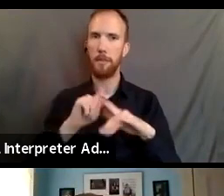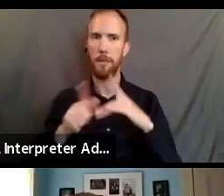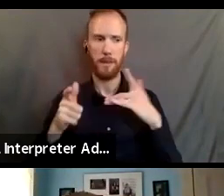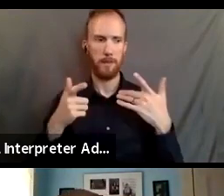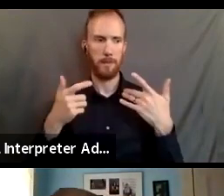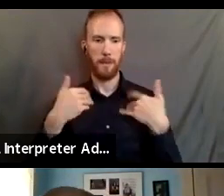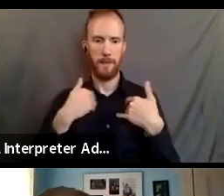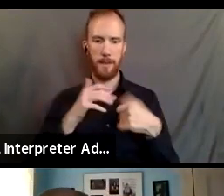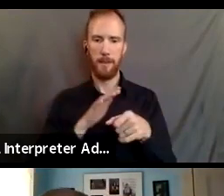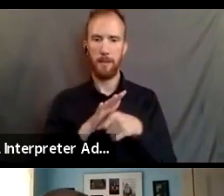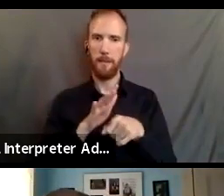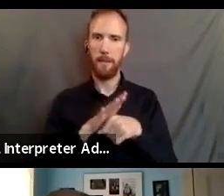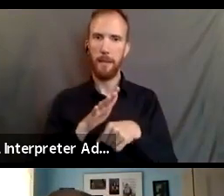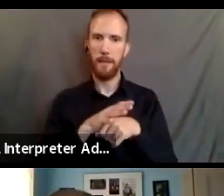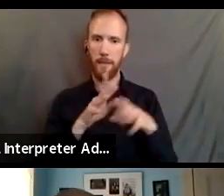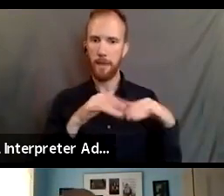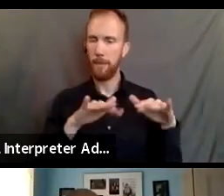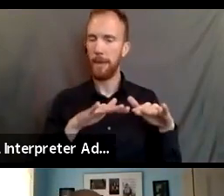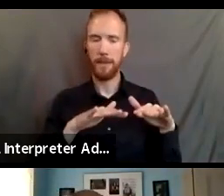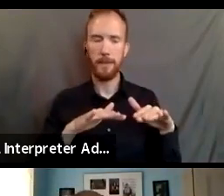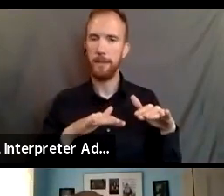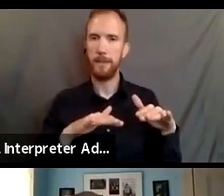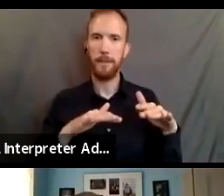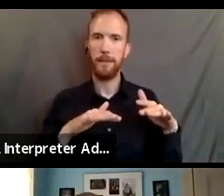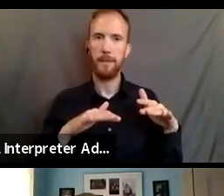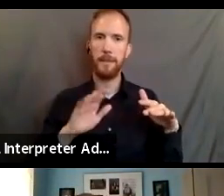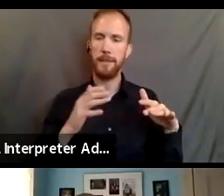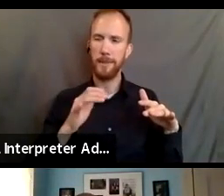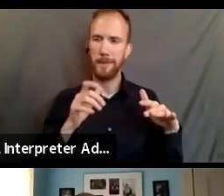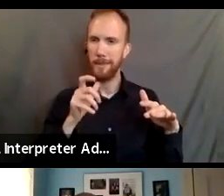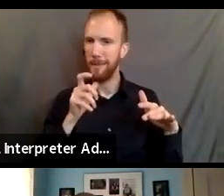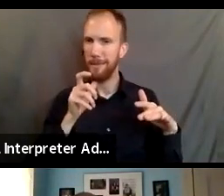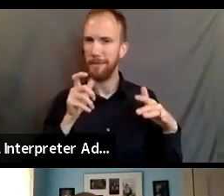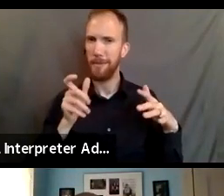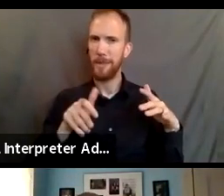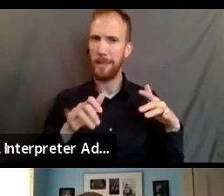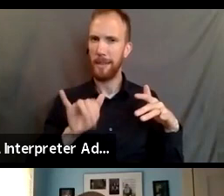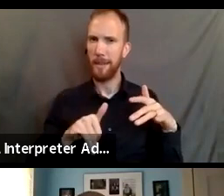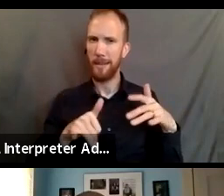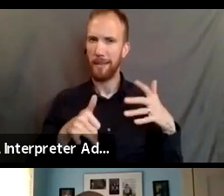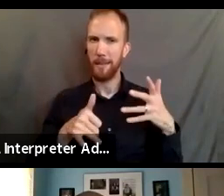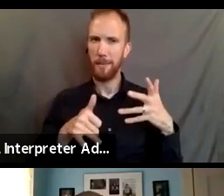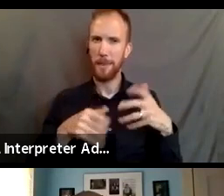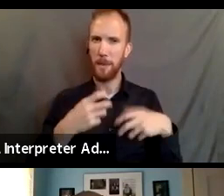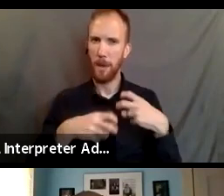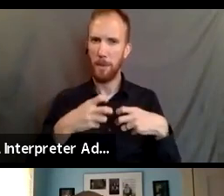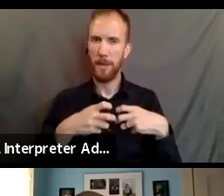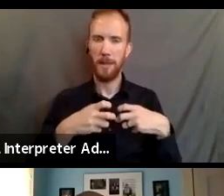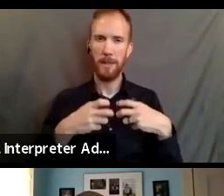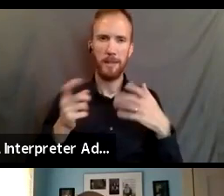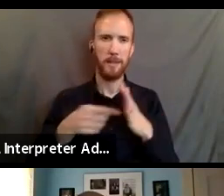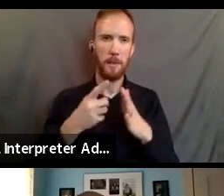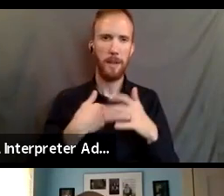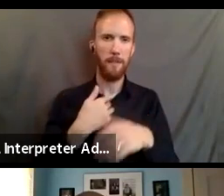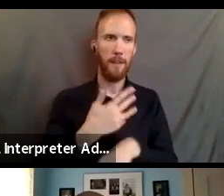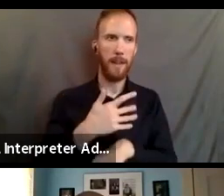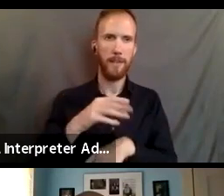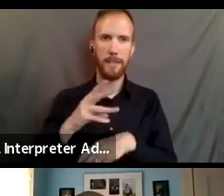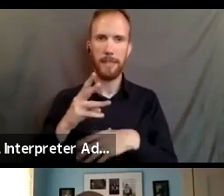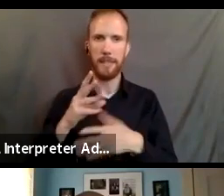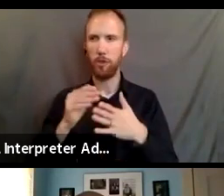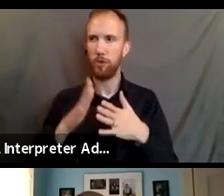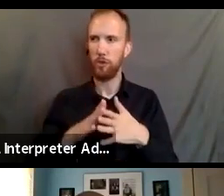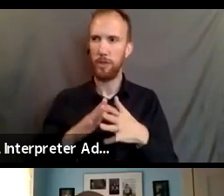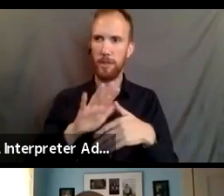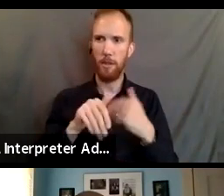and simply stated sagan ash is overcrowded students are forced to sit in pods of five to six students per group with no spare room to